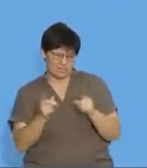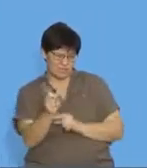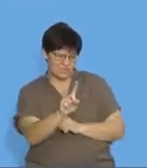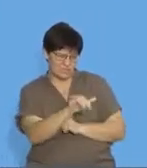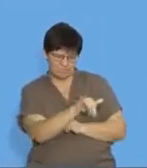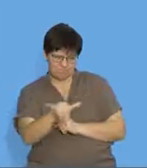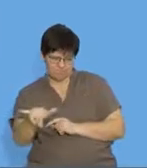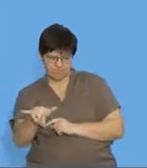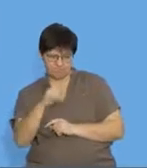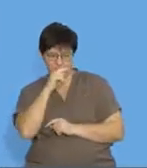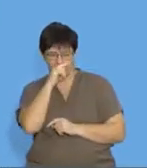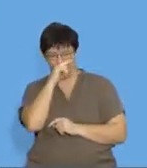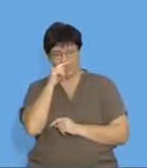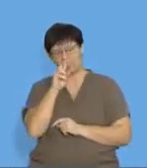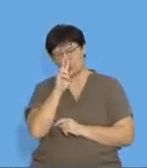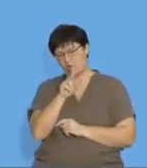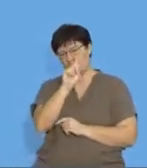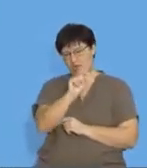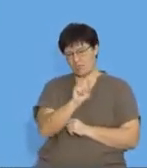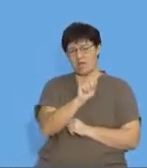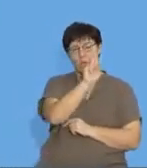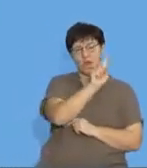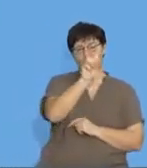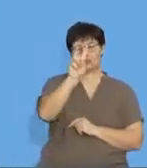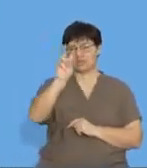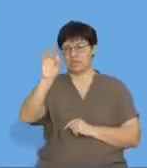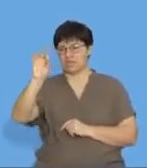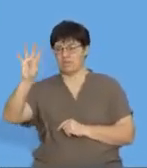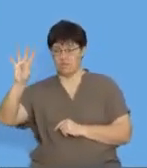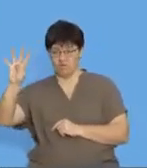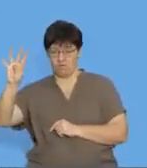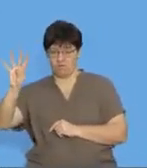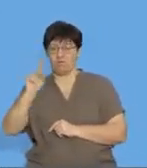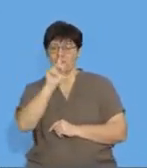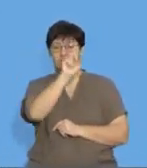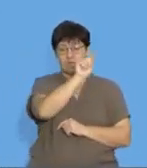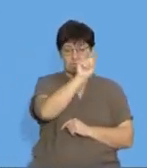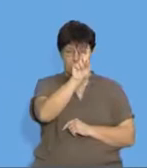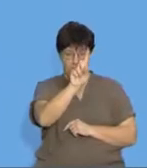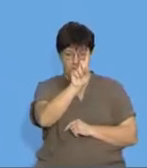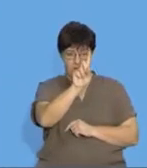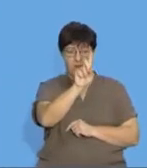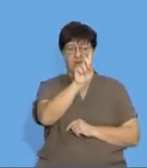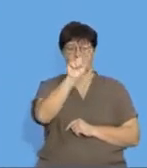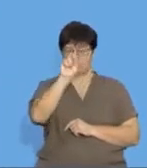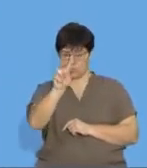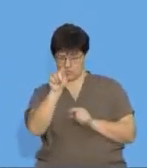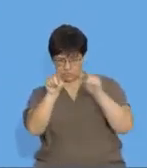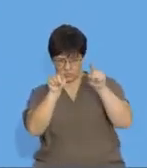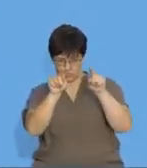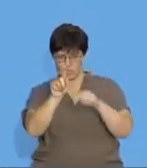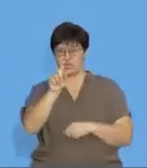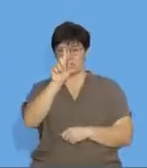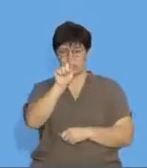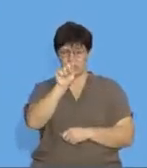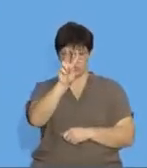look. We're going to look at our terms going from term 1 to term 2, term 2 to term 3, and term 3 to